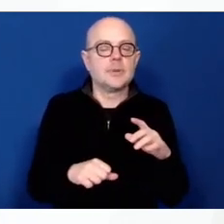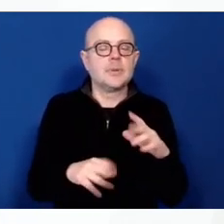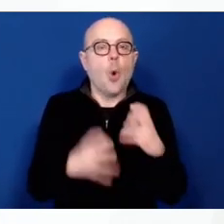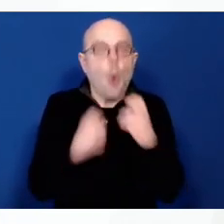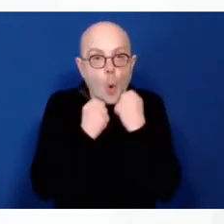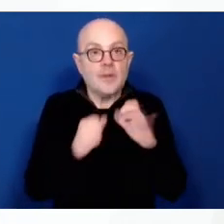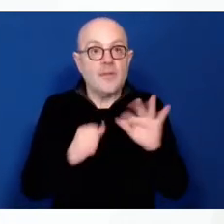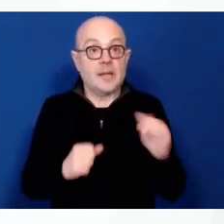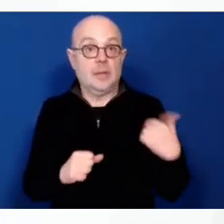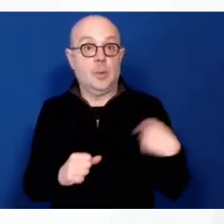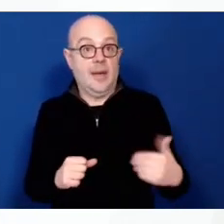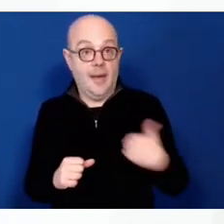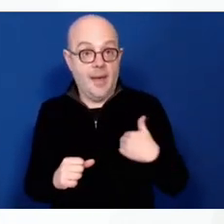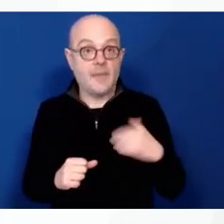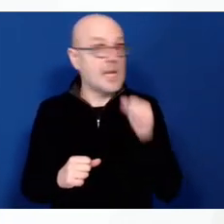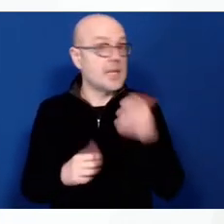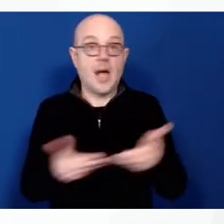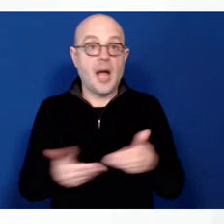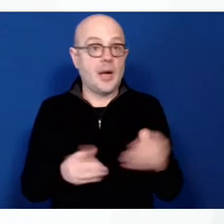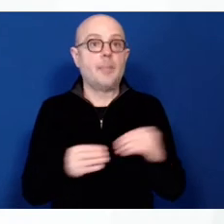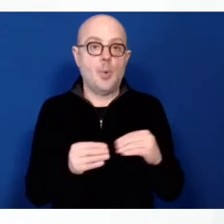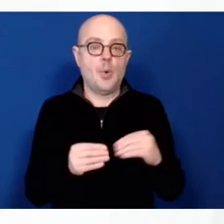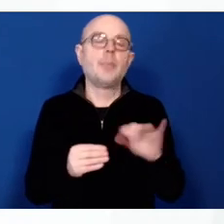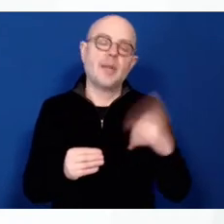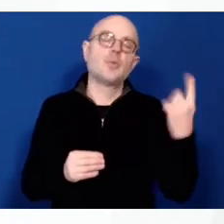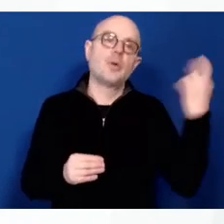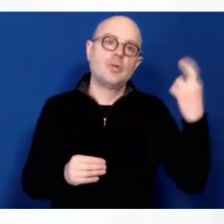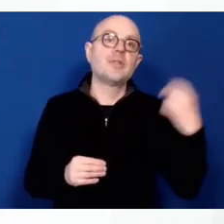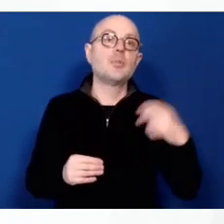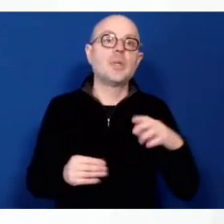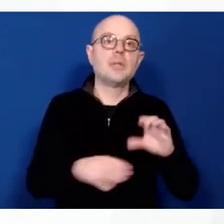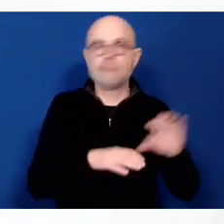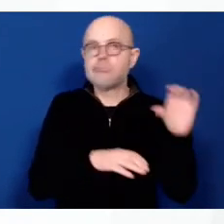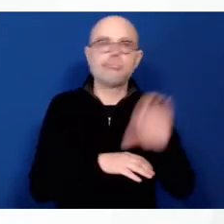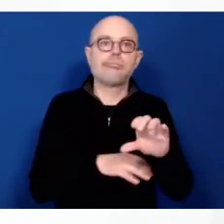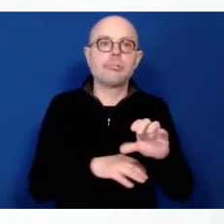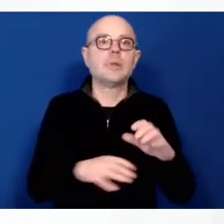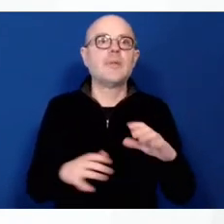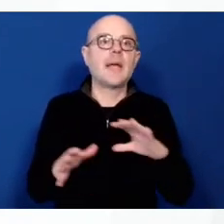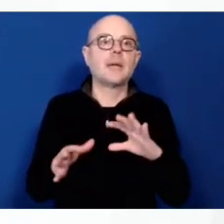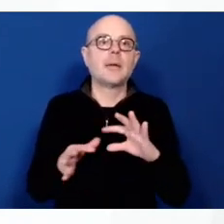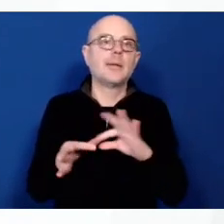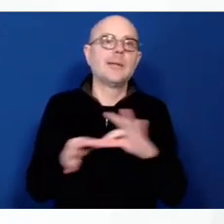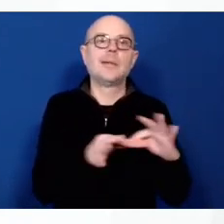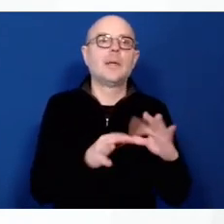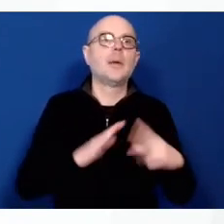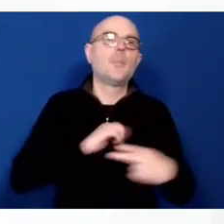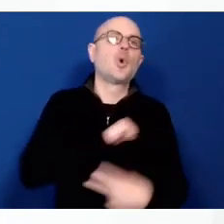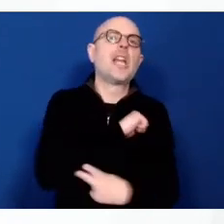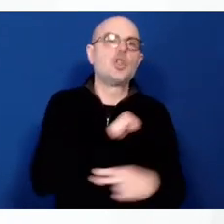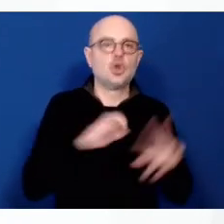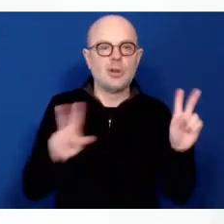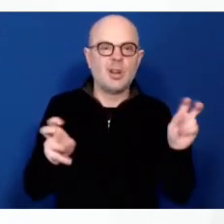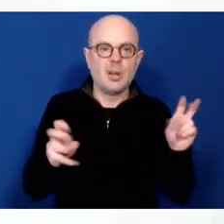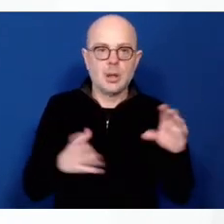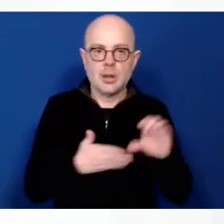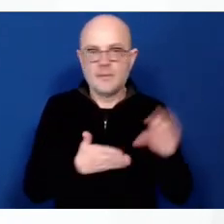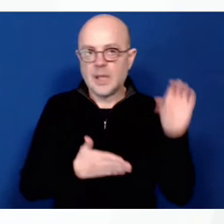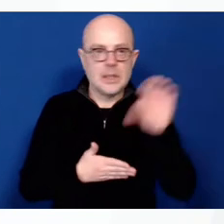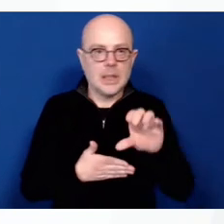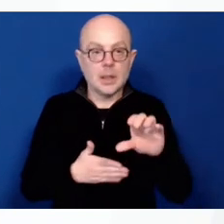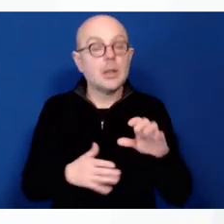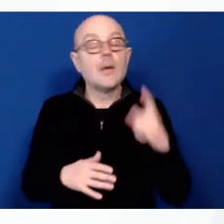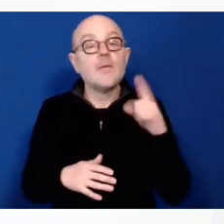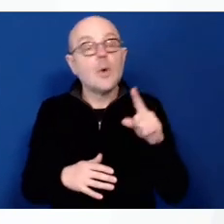added, one of the main reasons we added the Bridge Funding Initiative, was to make it possible for schools and colleges